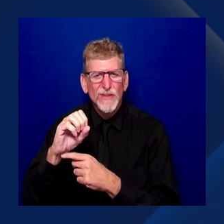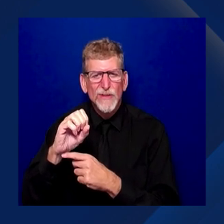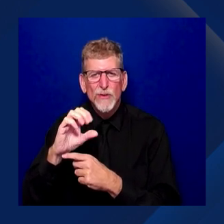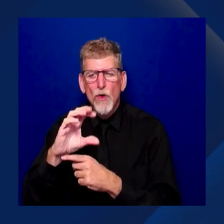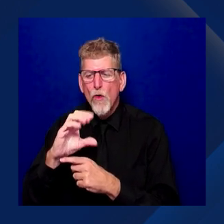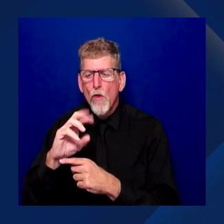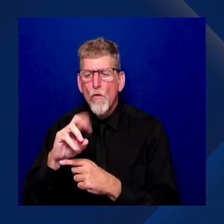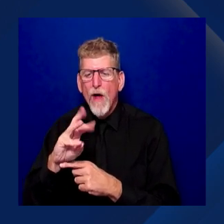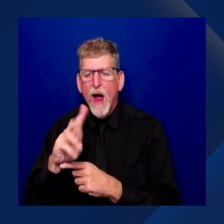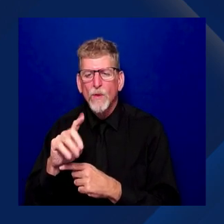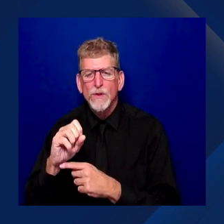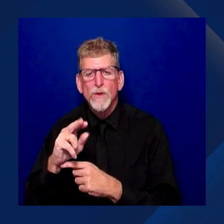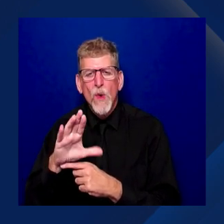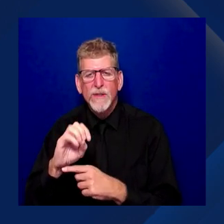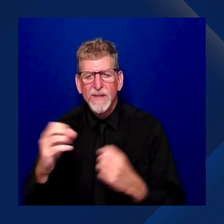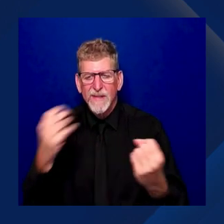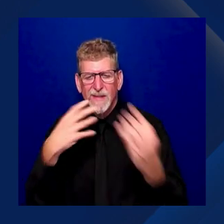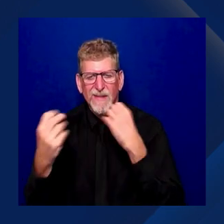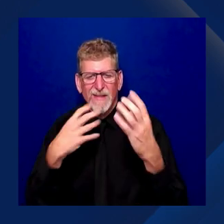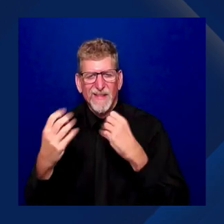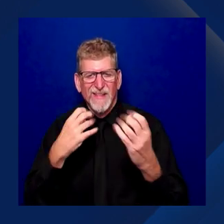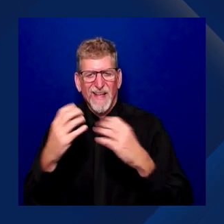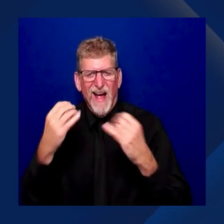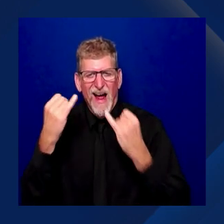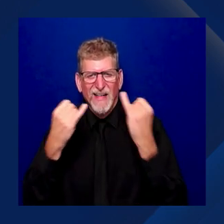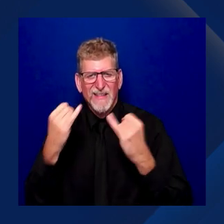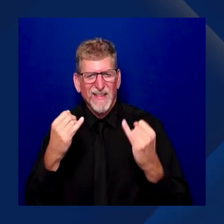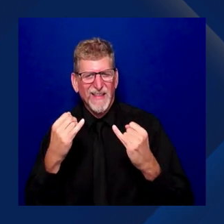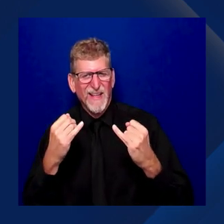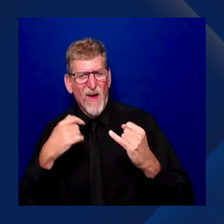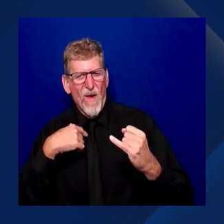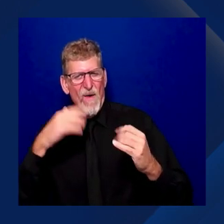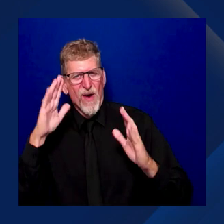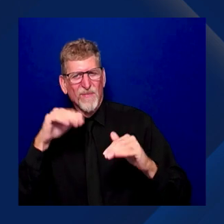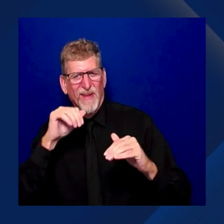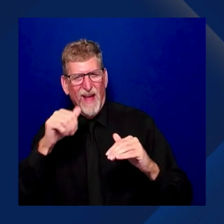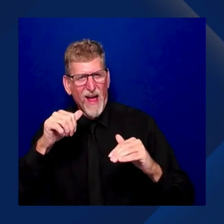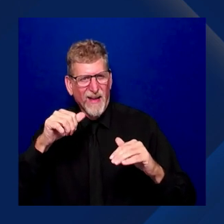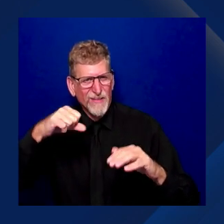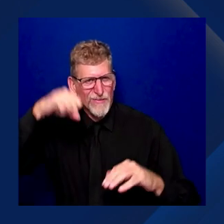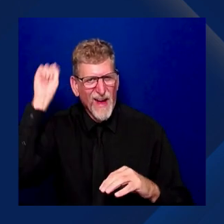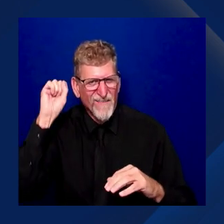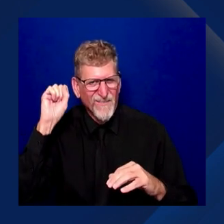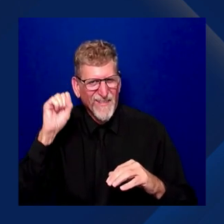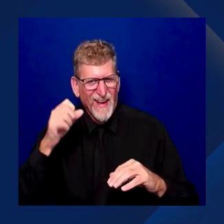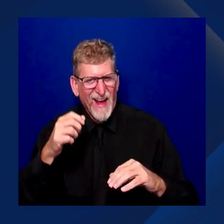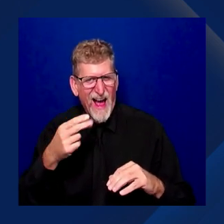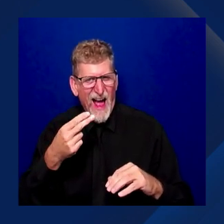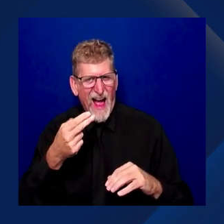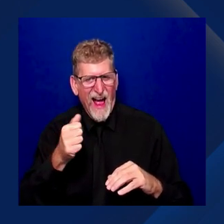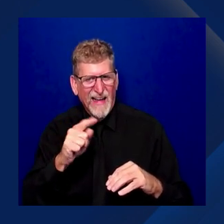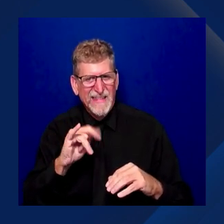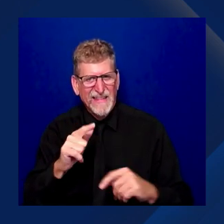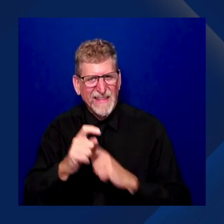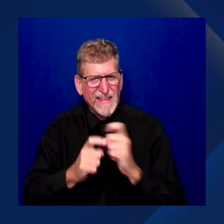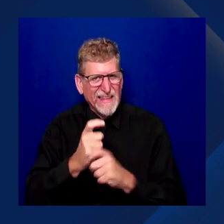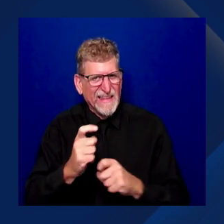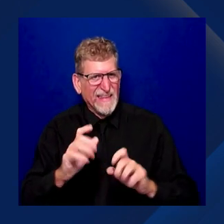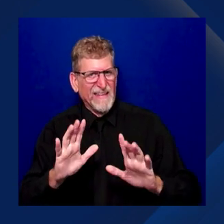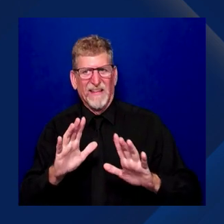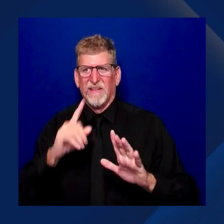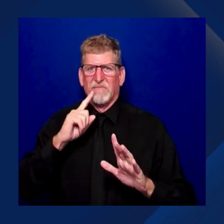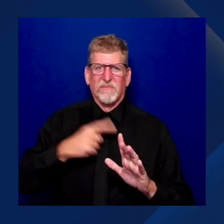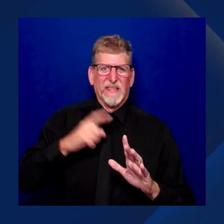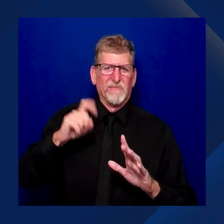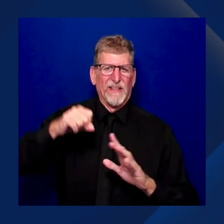ritual here where I get my head shaved. Charles and I are going to come on and do an AMA on grooming techniques. Seriously. Ask me anything about how to